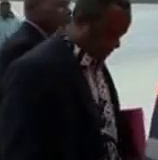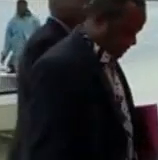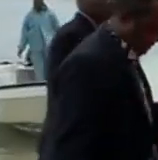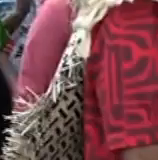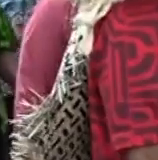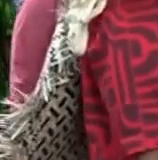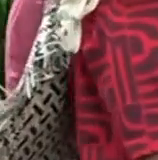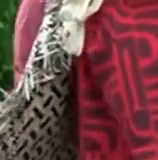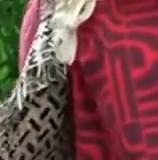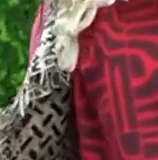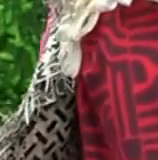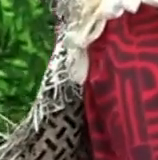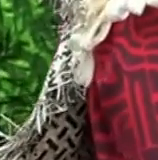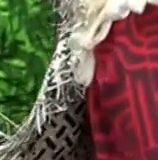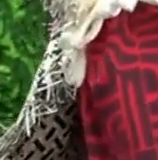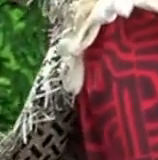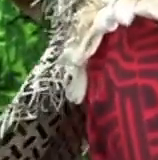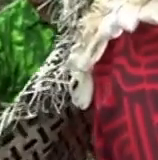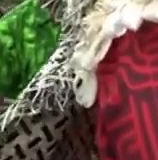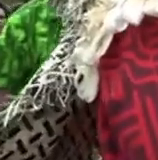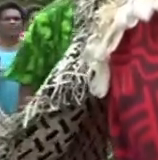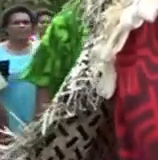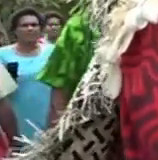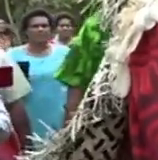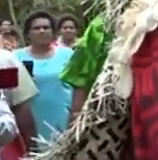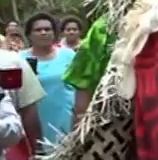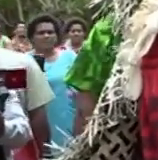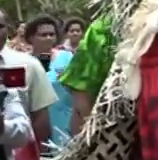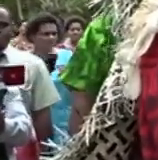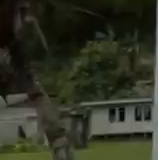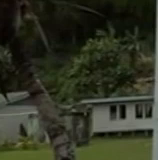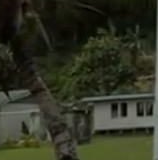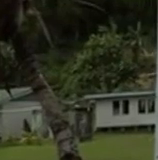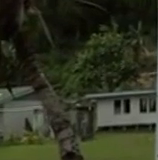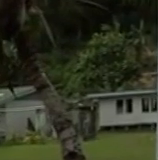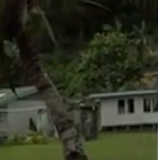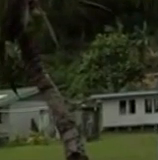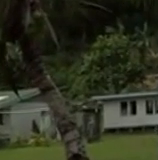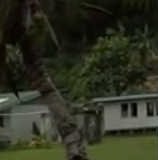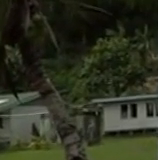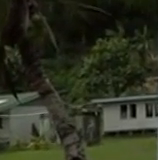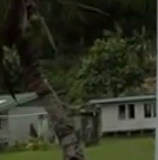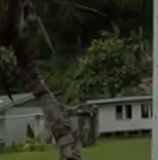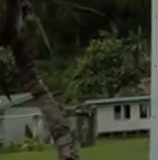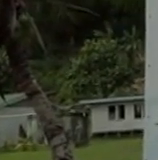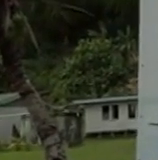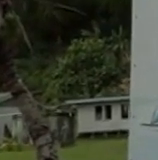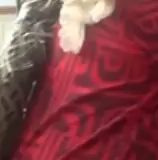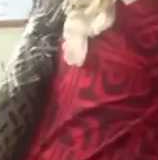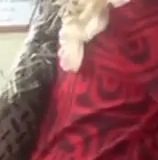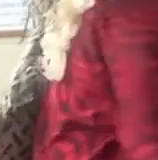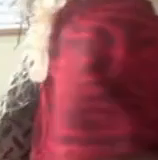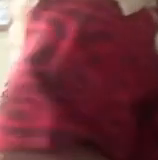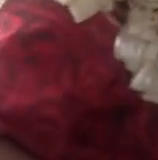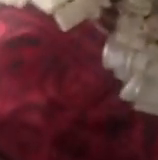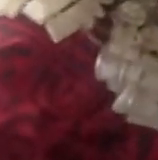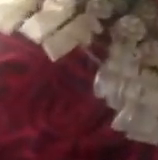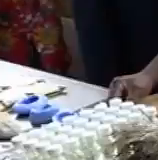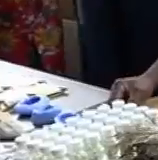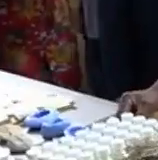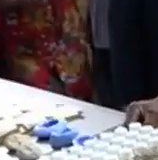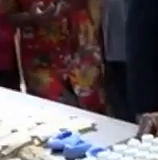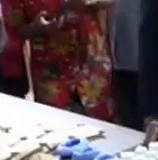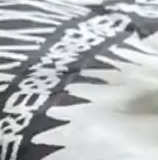Shed project and the Batiki Nursing Station Solar project. He said the people of Mbutiki have shown great